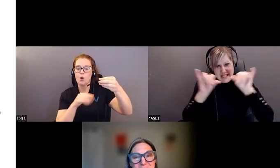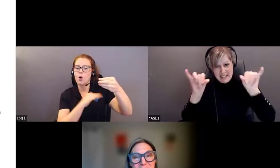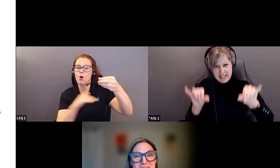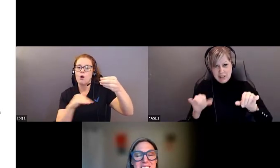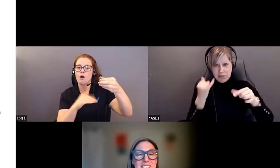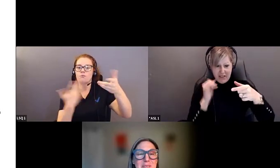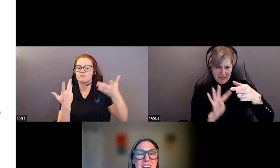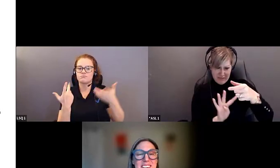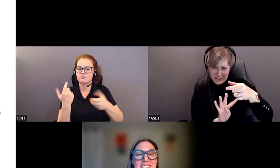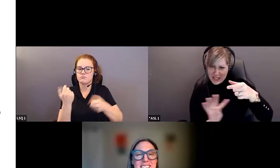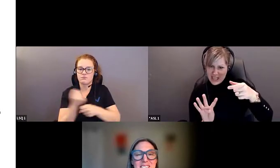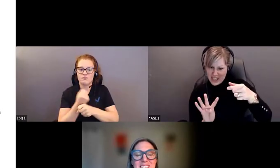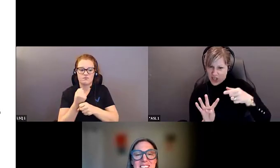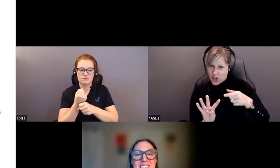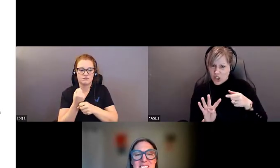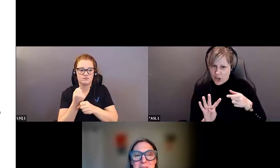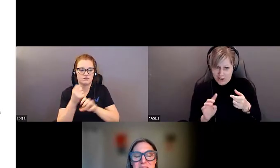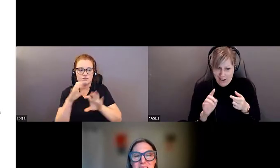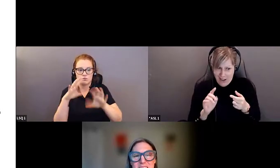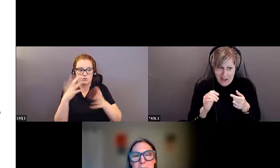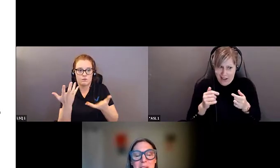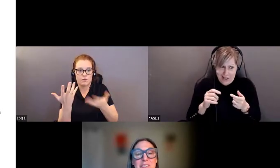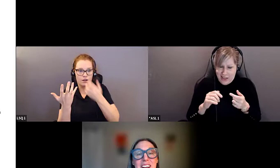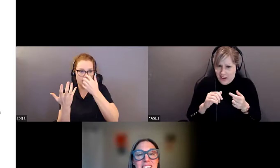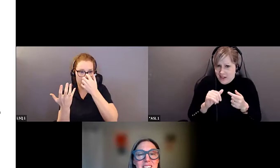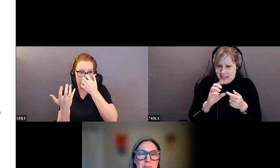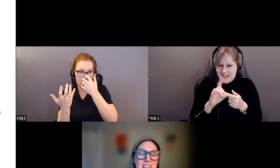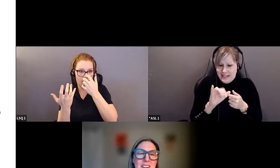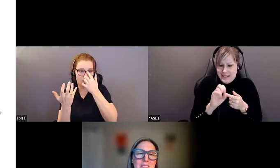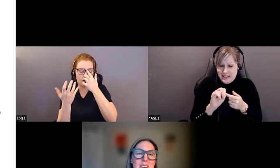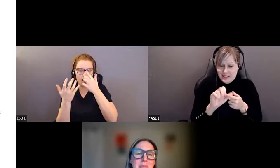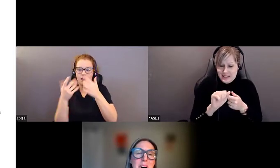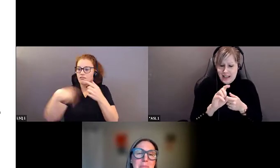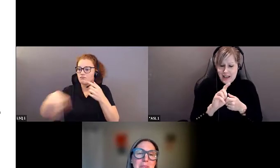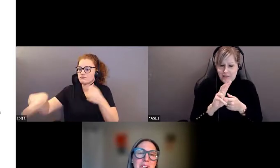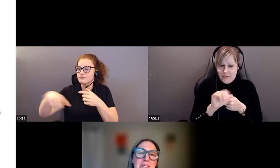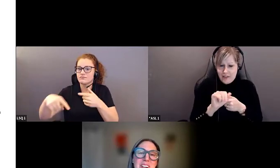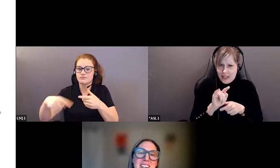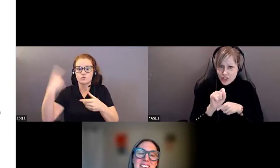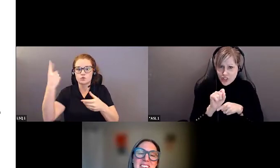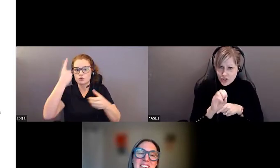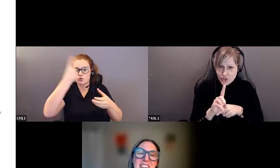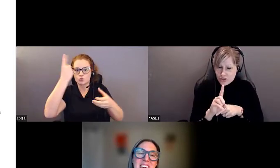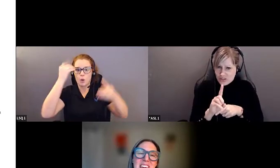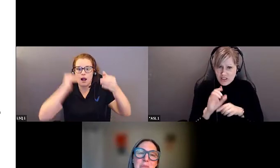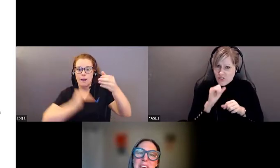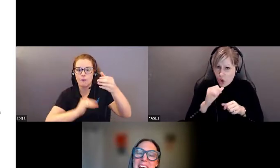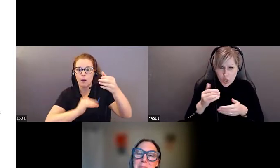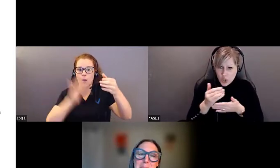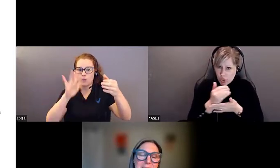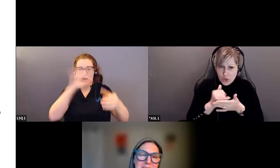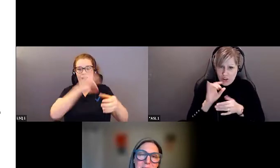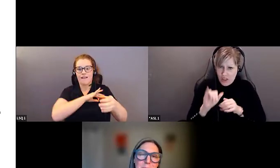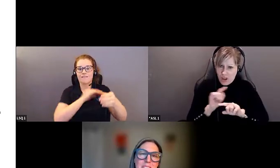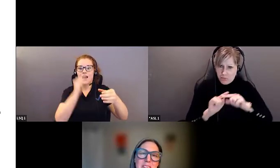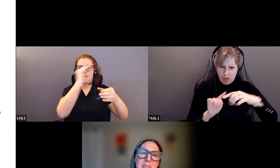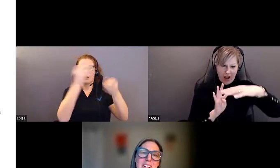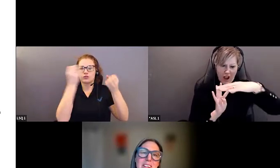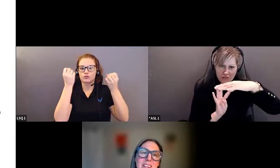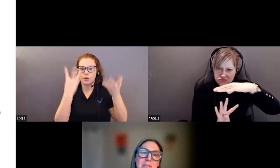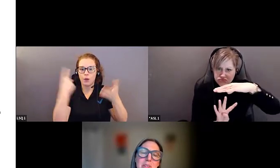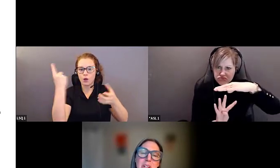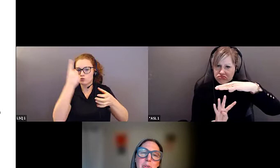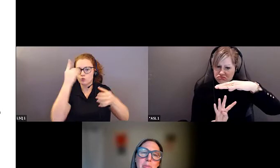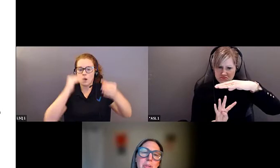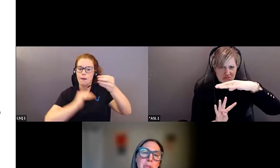because of the unearned disadvantage they receive by finding themselves on the bottom of a coin. And we had many terms, didn't